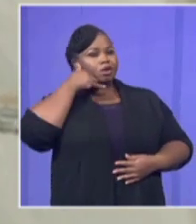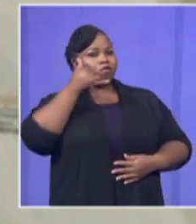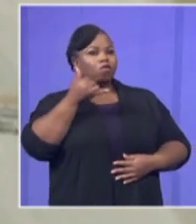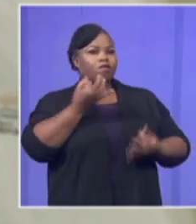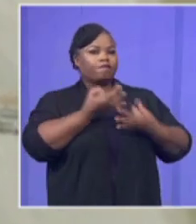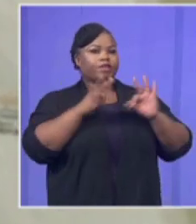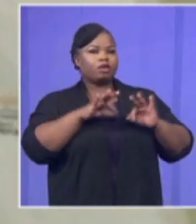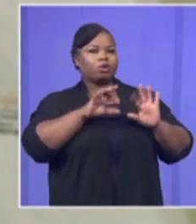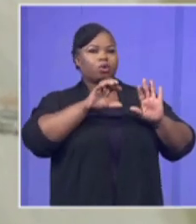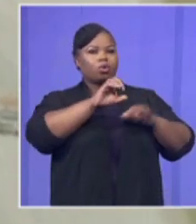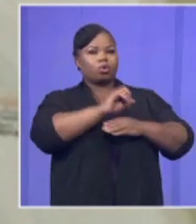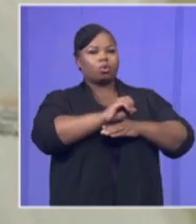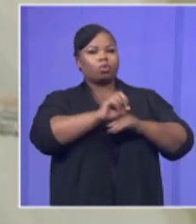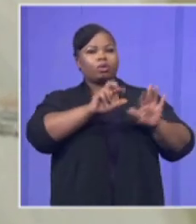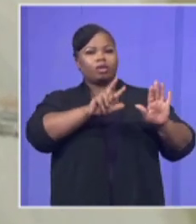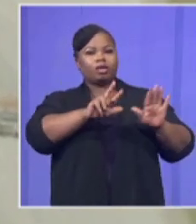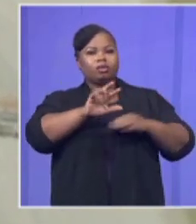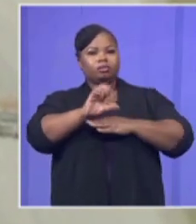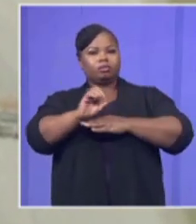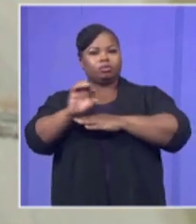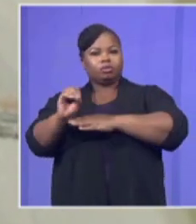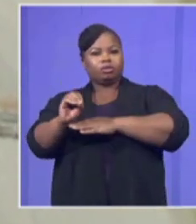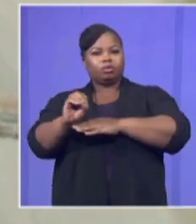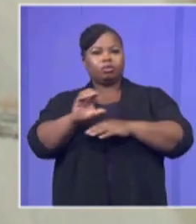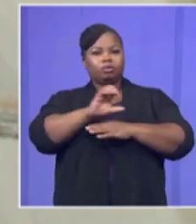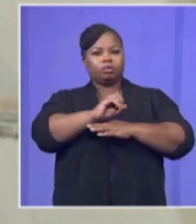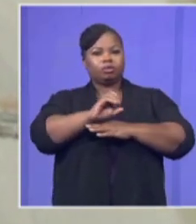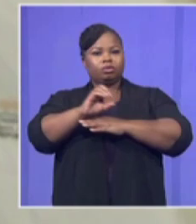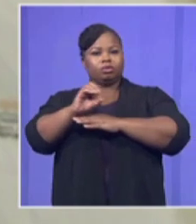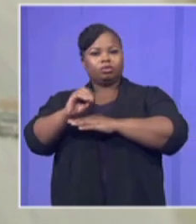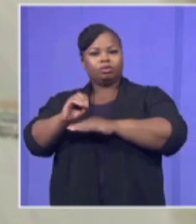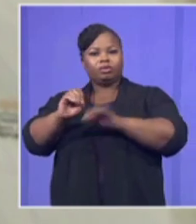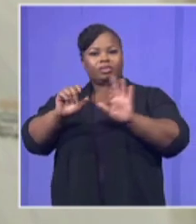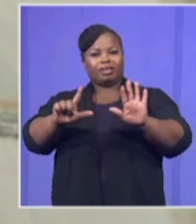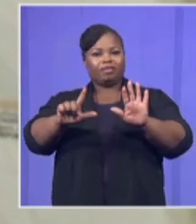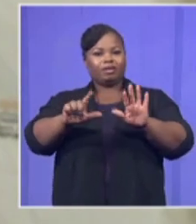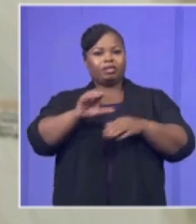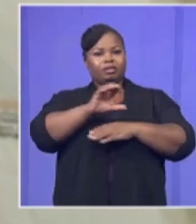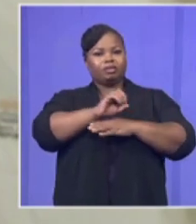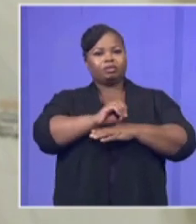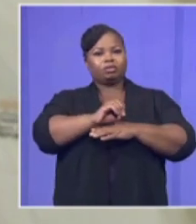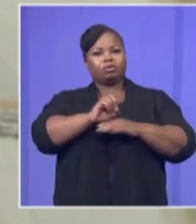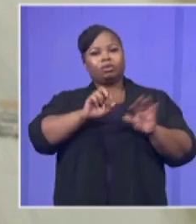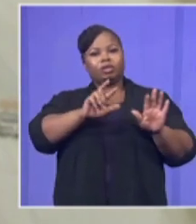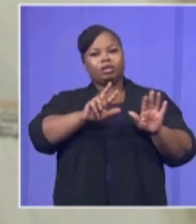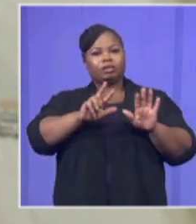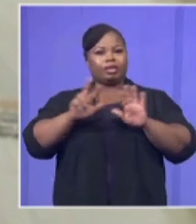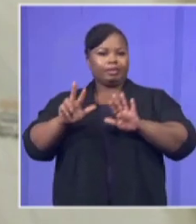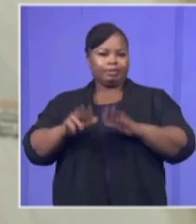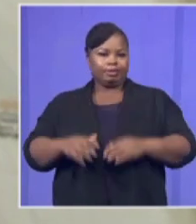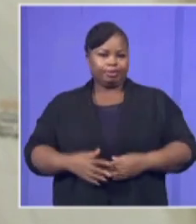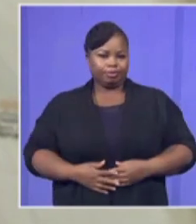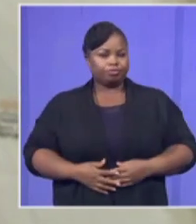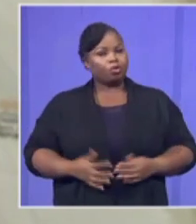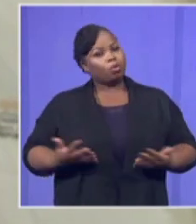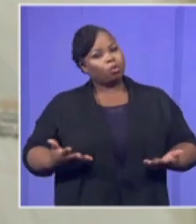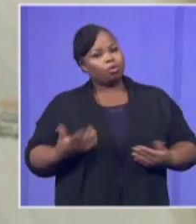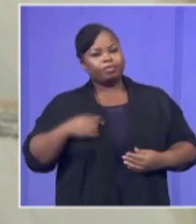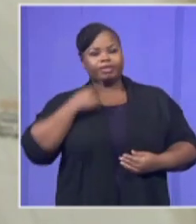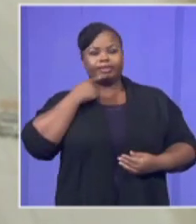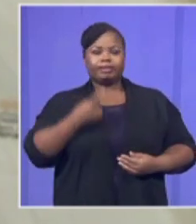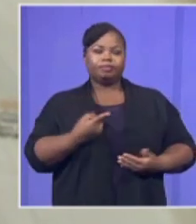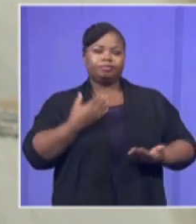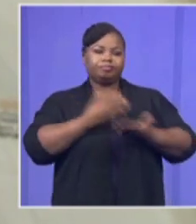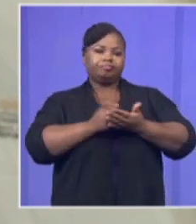It's 0800 007 088. Or, as I said earlier on, you can